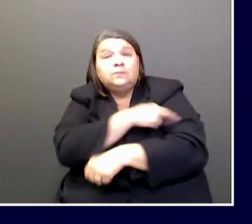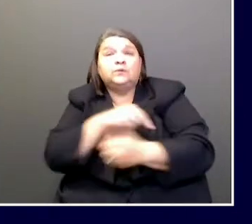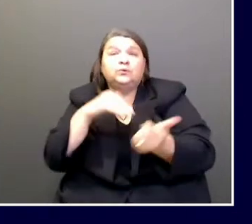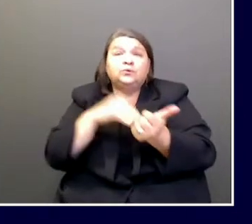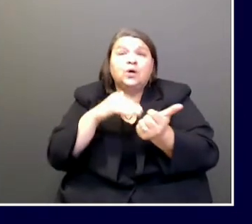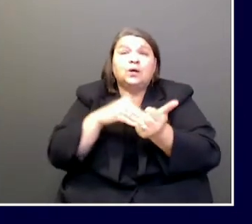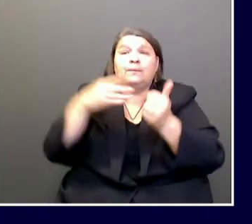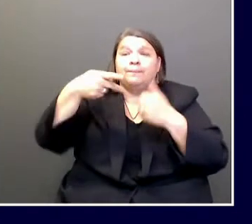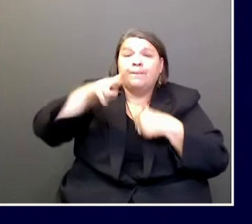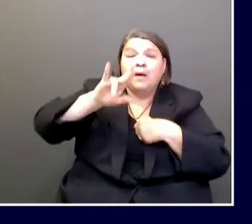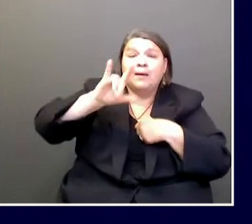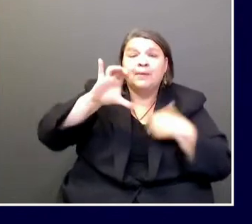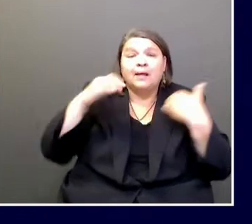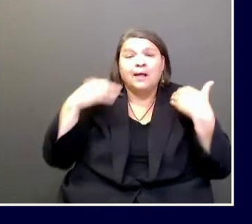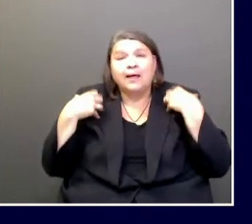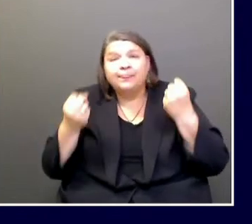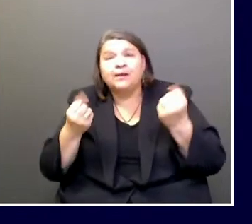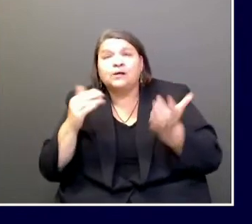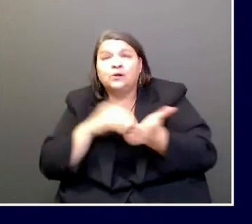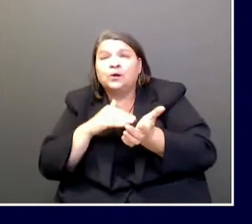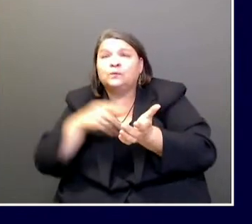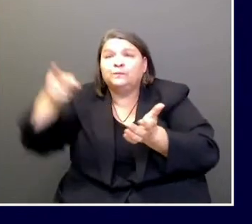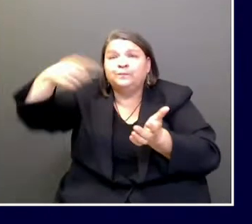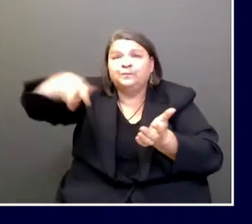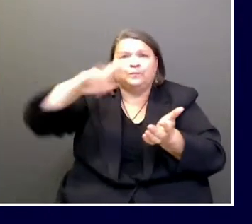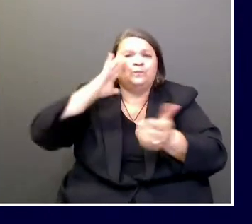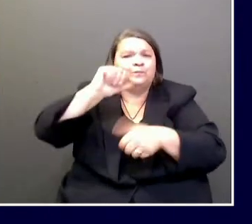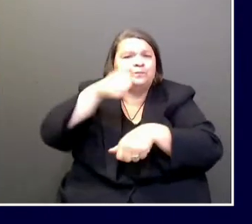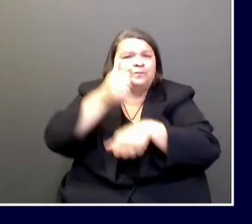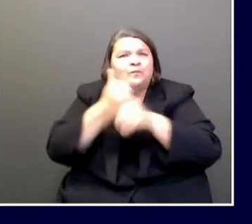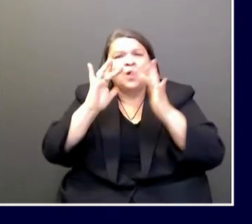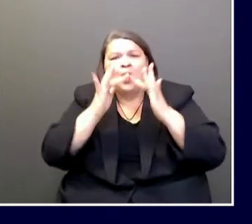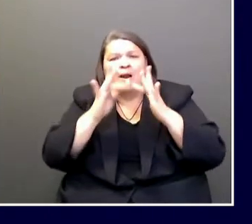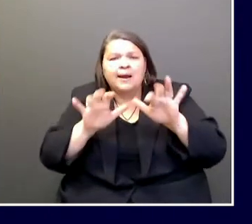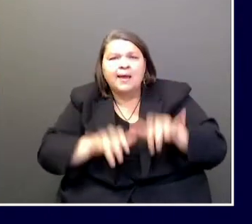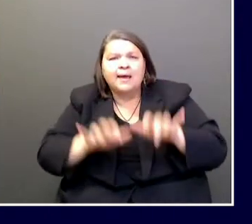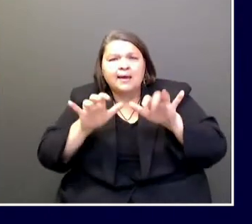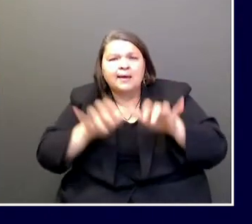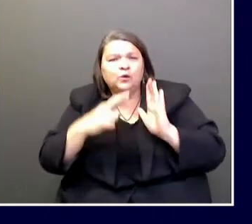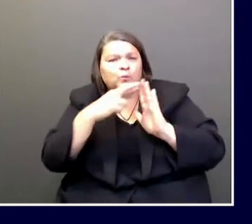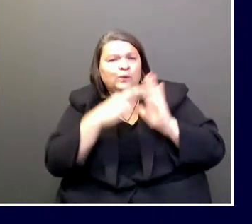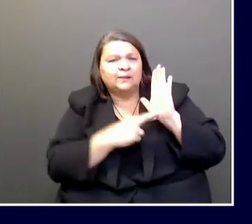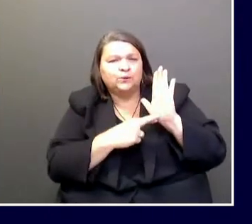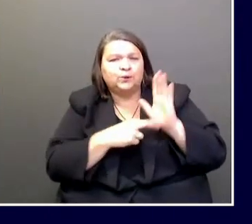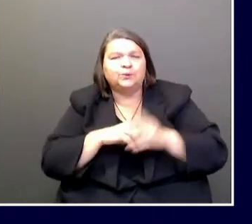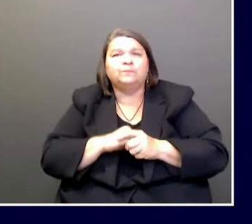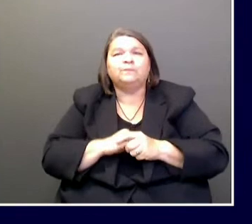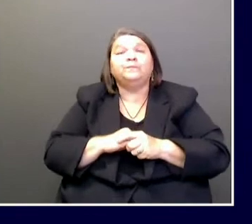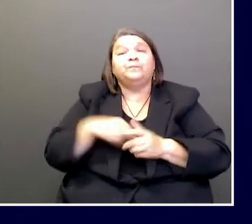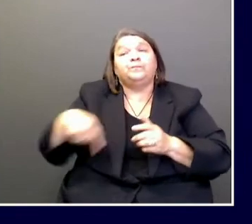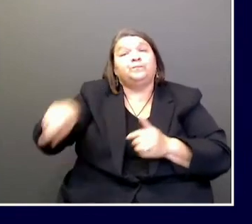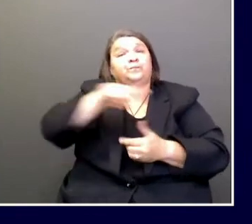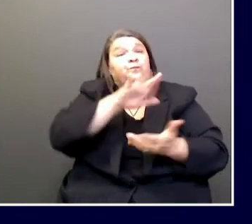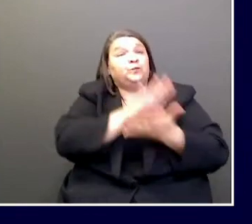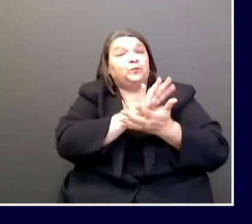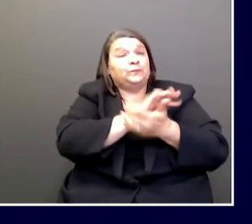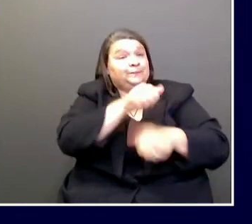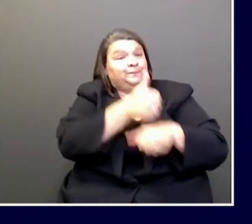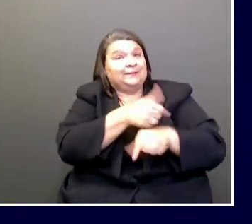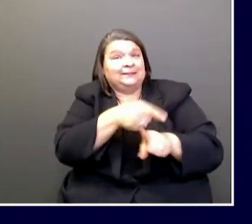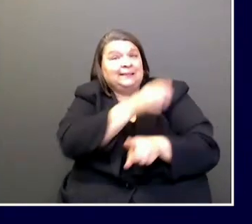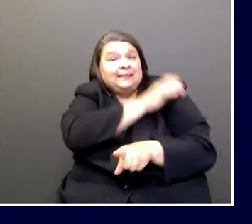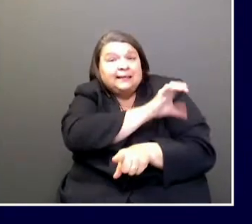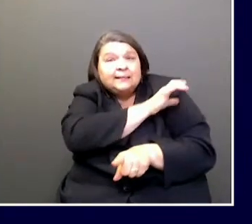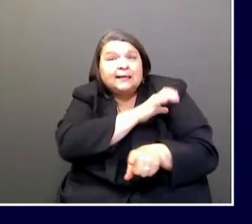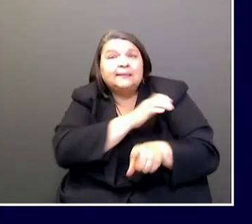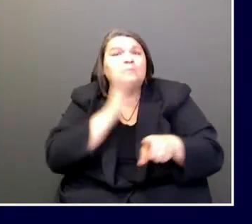an online survey and application. School-based clinics will provide convenient, accessible options for school community